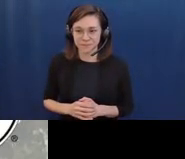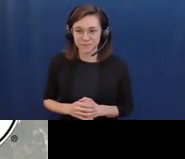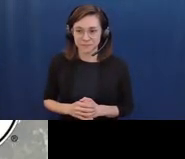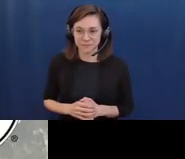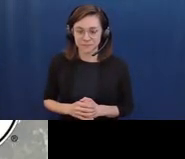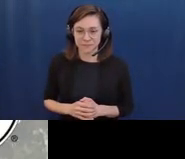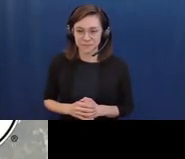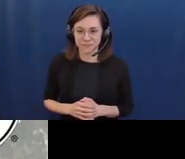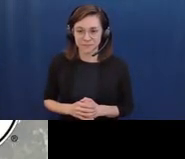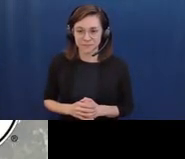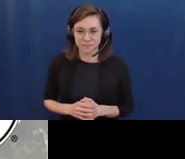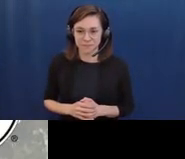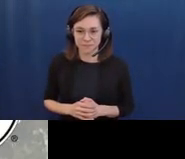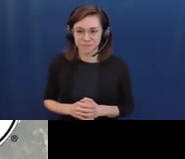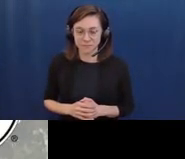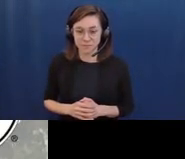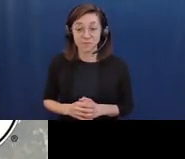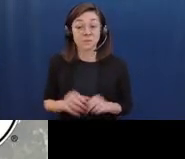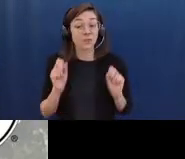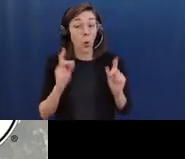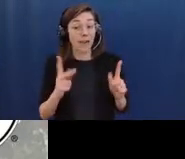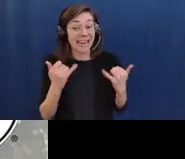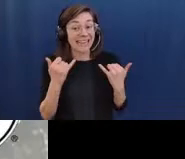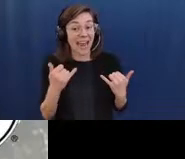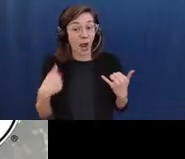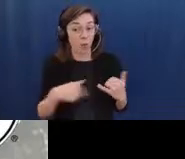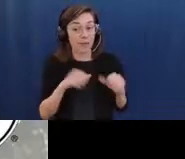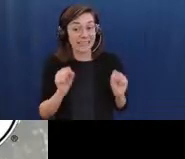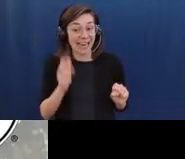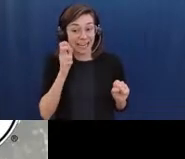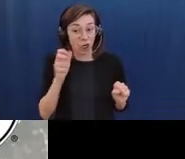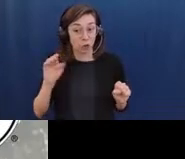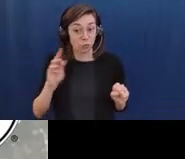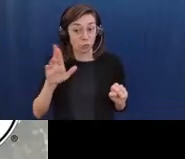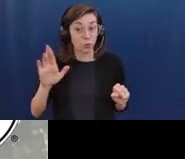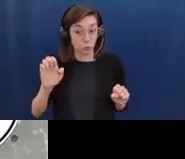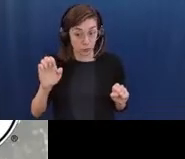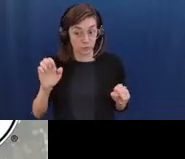Okay, raise hand. So we can hear Bruce now, so we'll go back to Bruce.